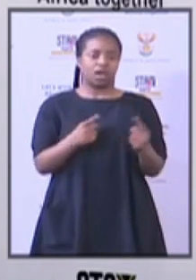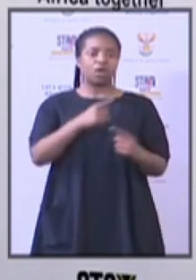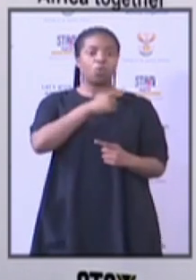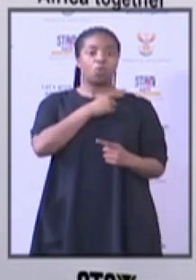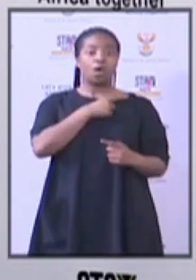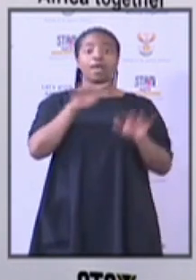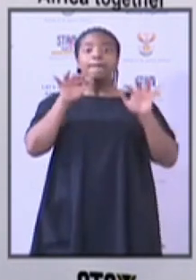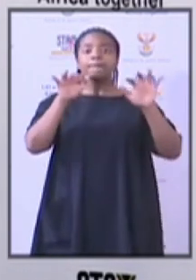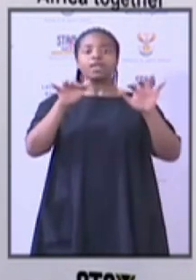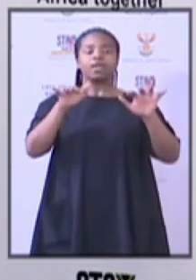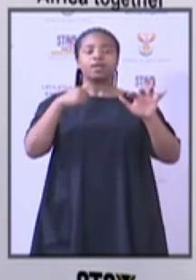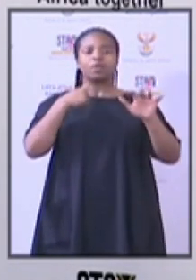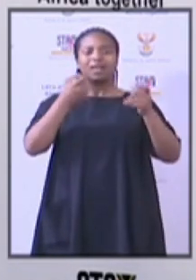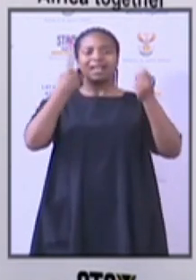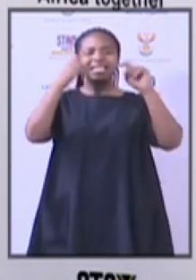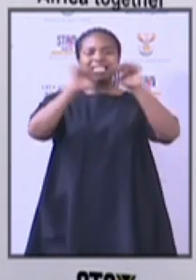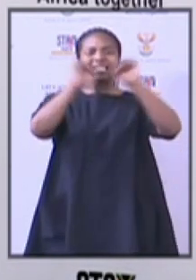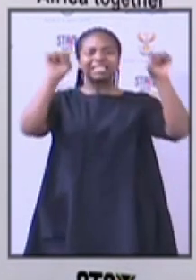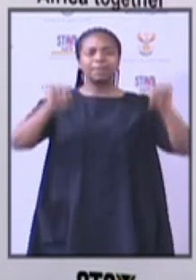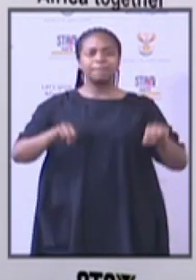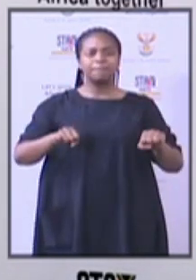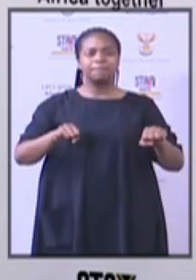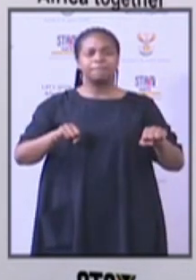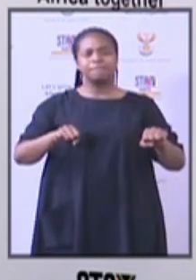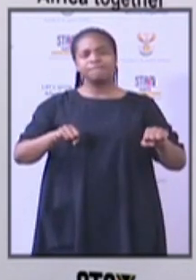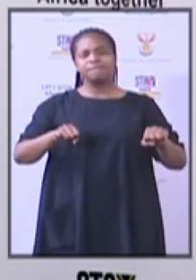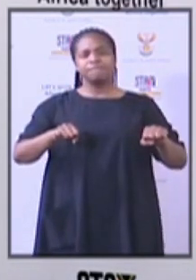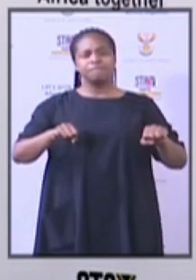our people don't understand the system of